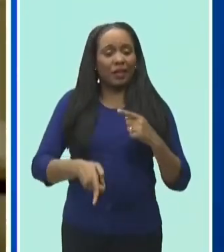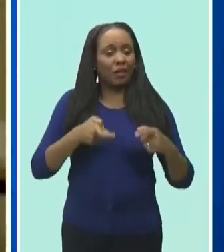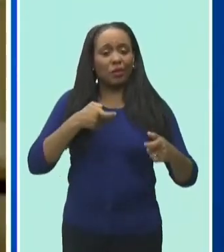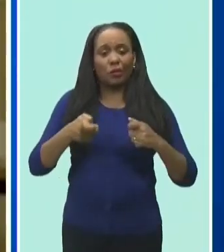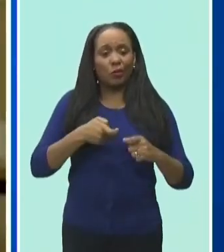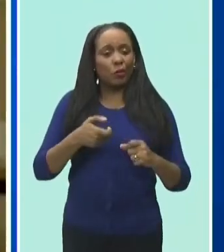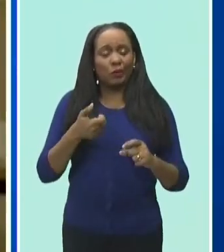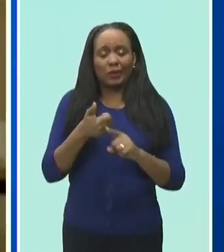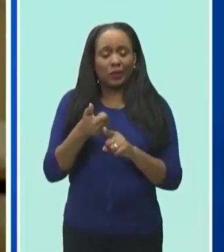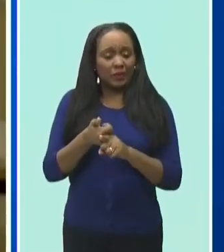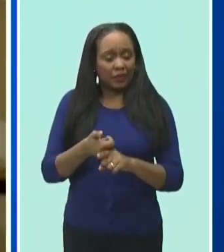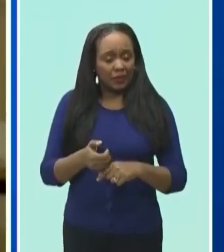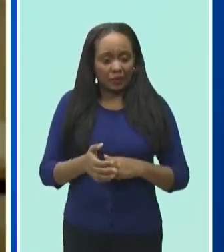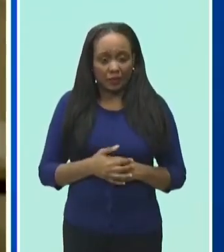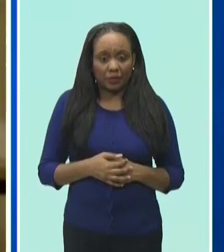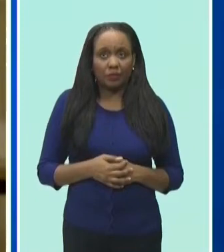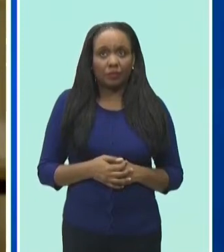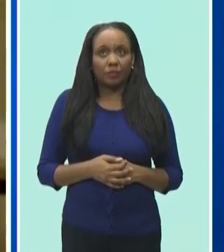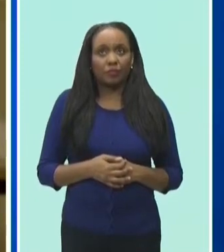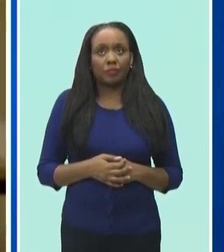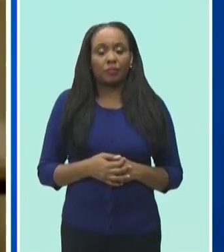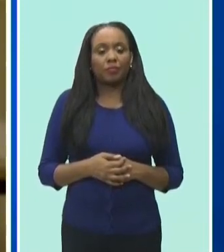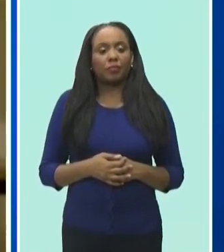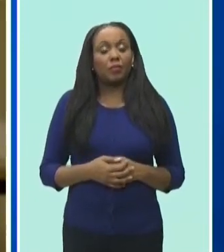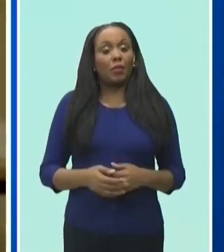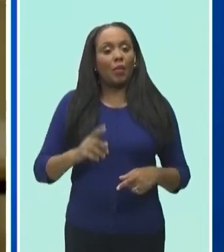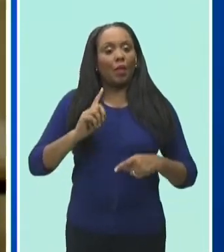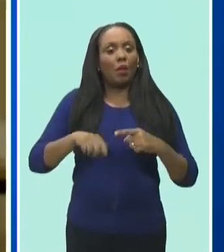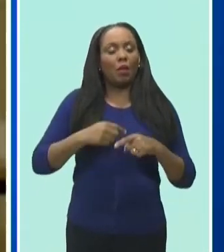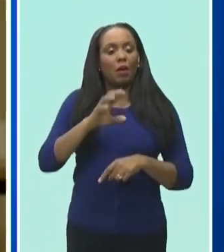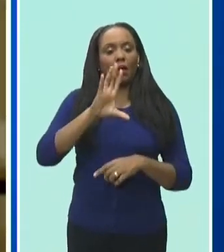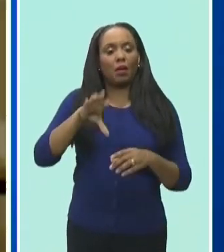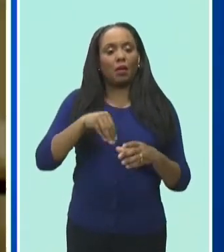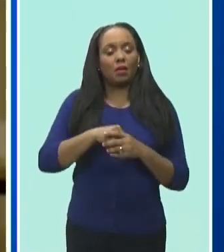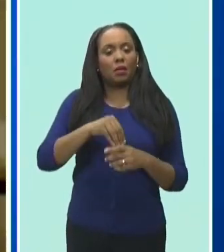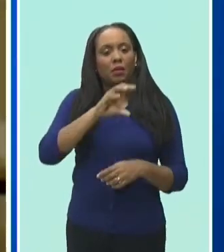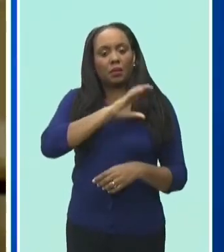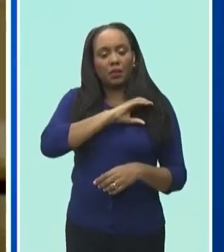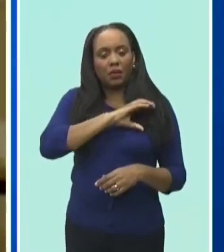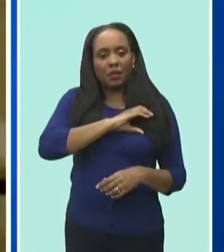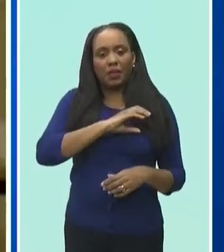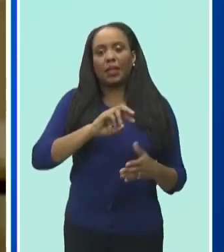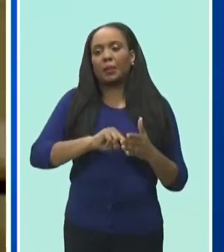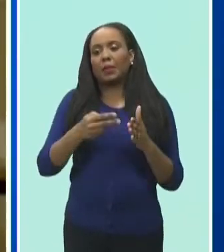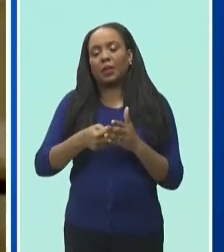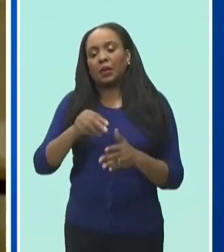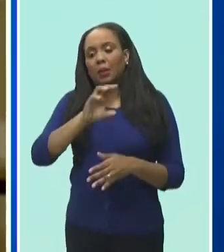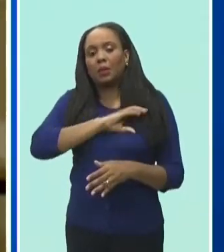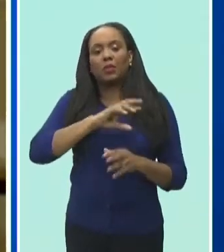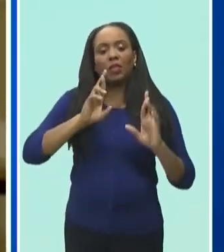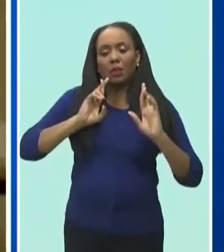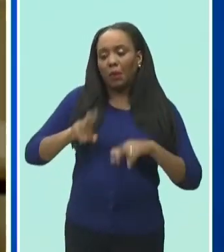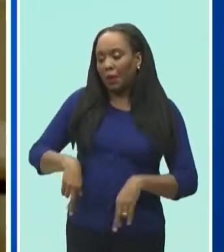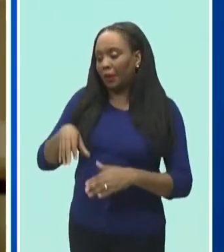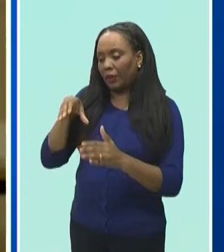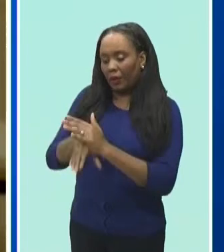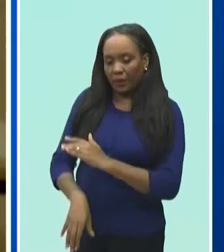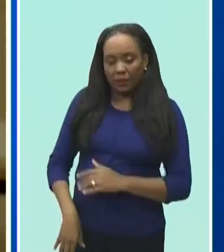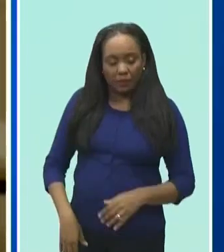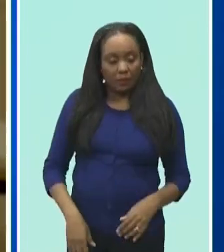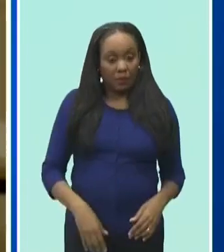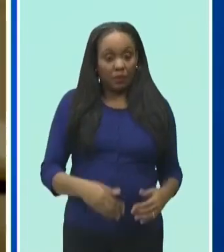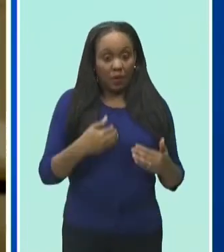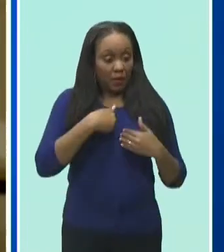Policing, for the most part, is an ex post facto response. Police respond to crime. In